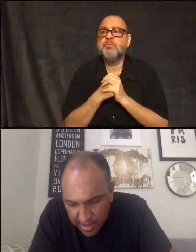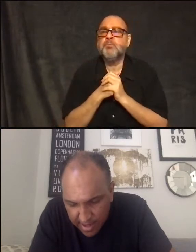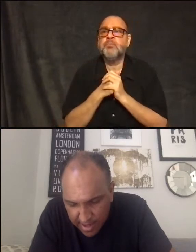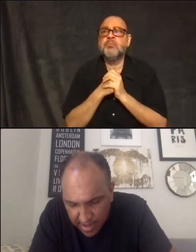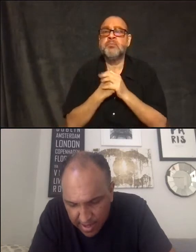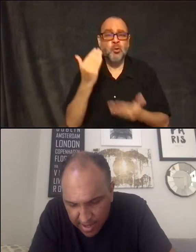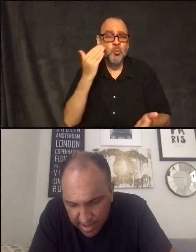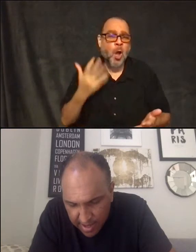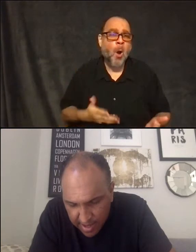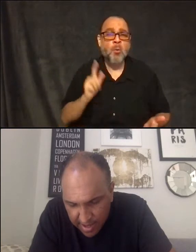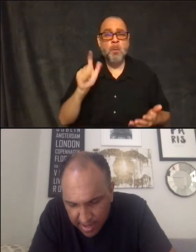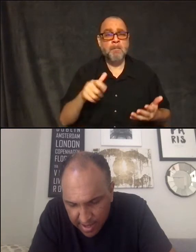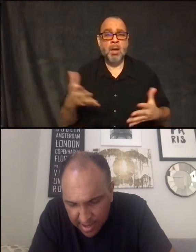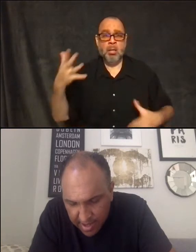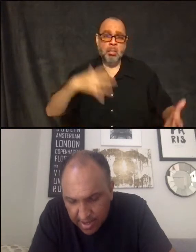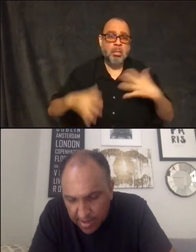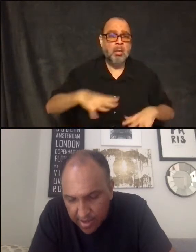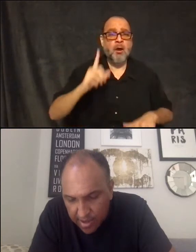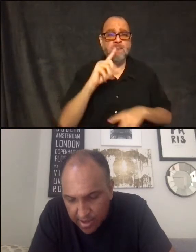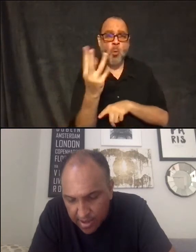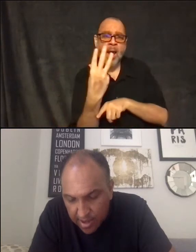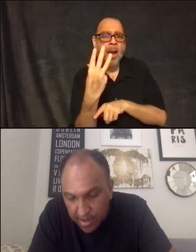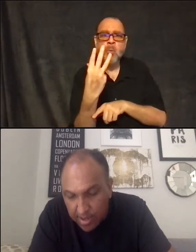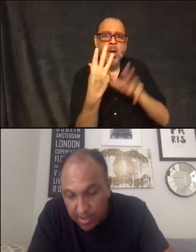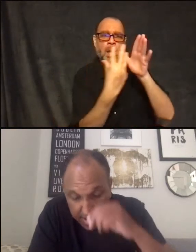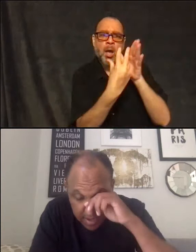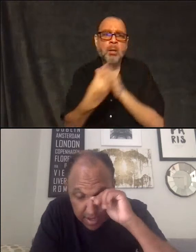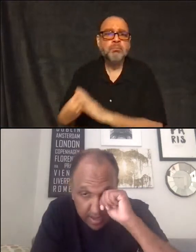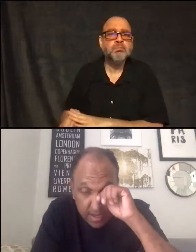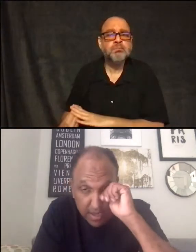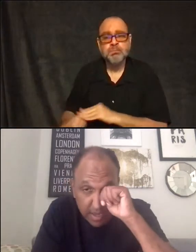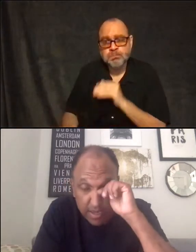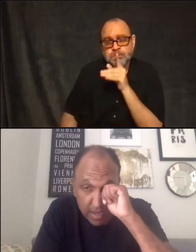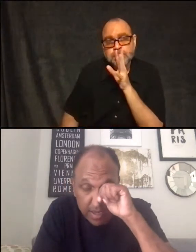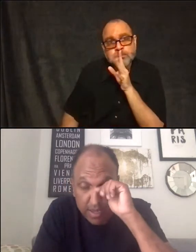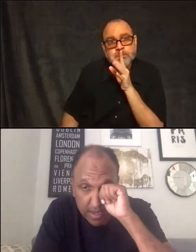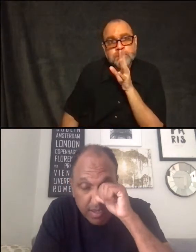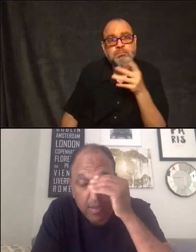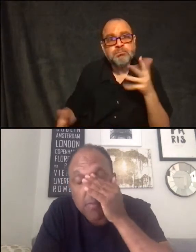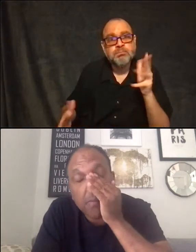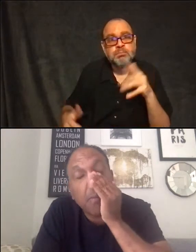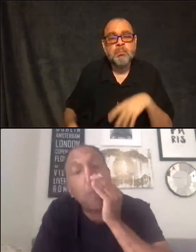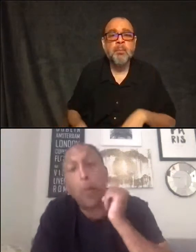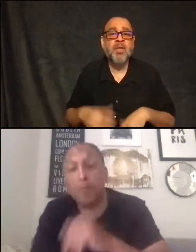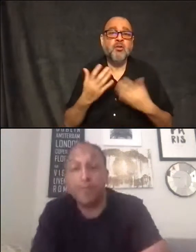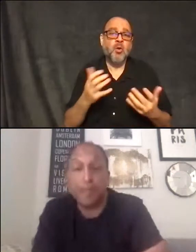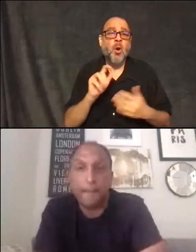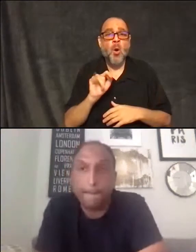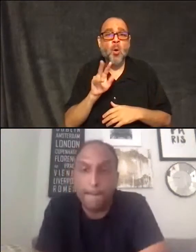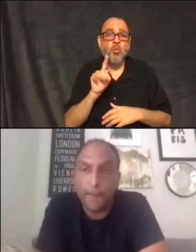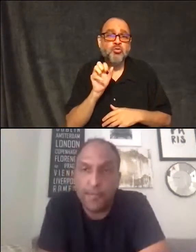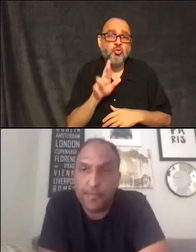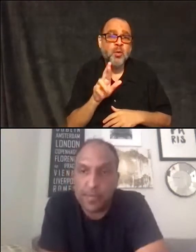camera, all those types of things. I've been able to not only go to like Clubhouse, I've been on Twitter Spaces. I go to about 10 spaces